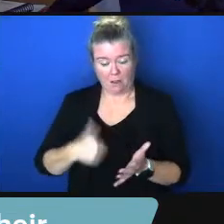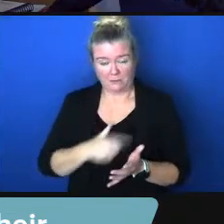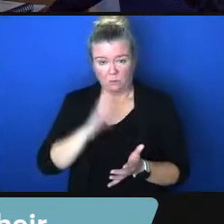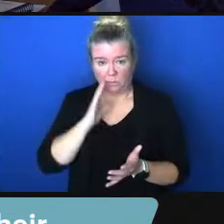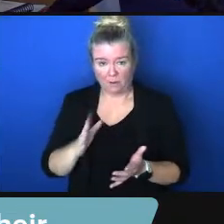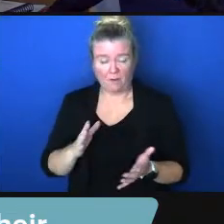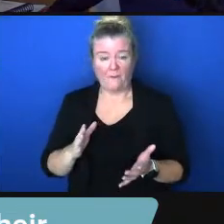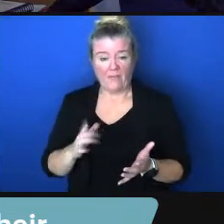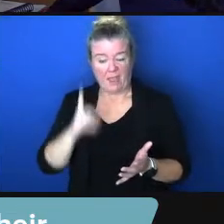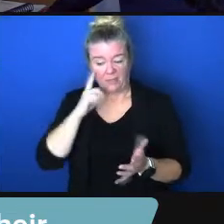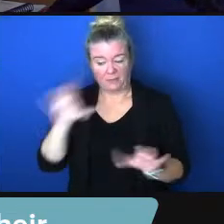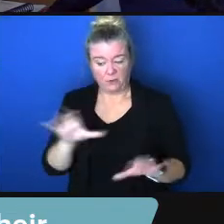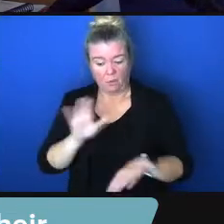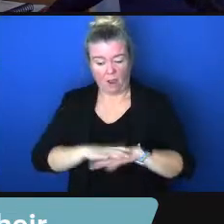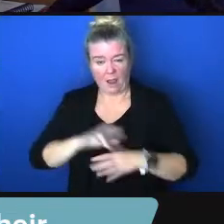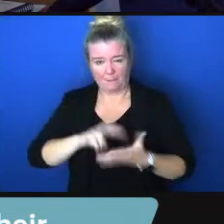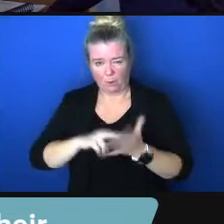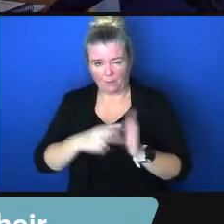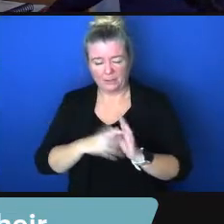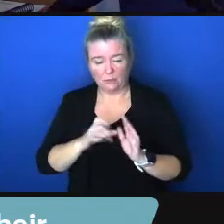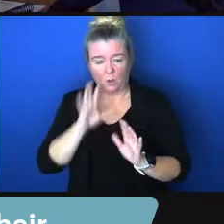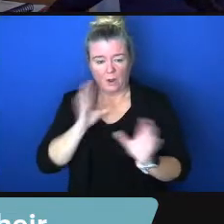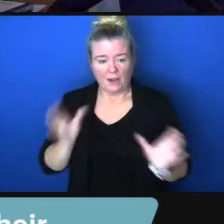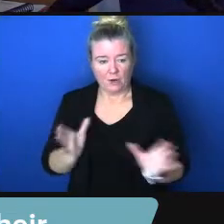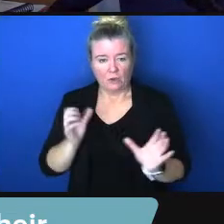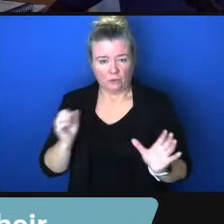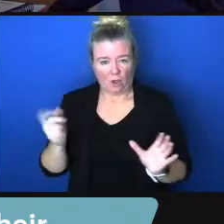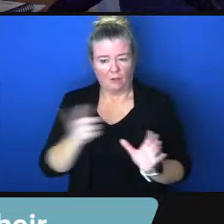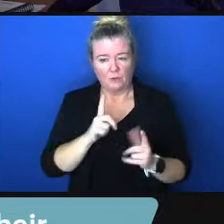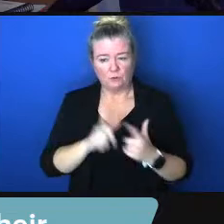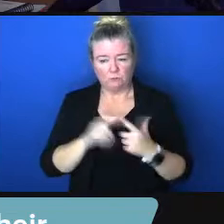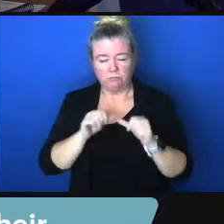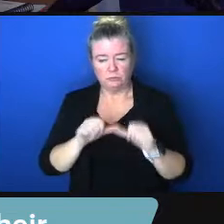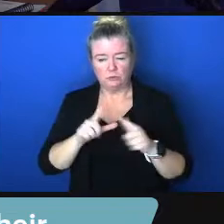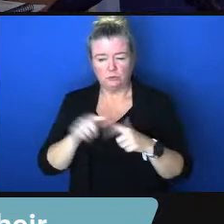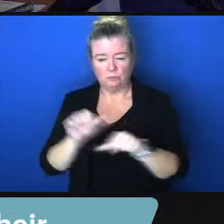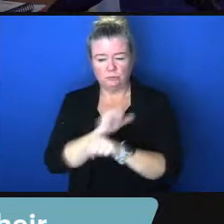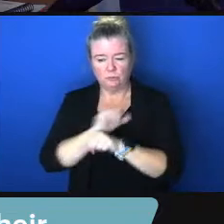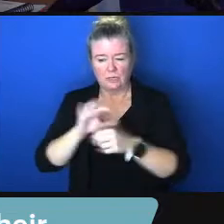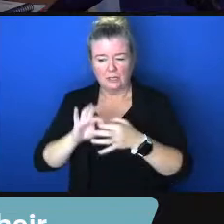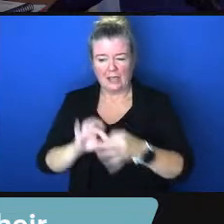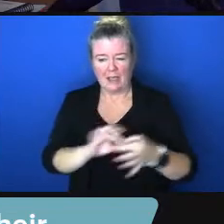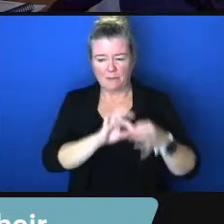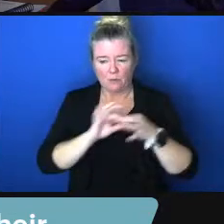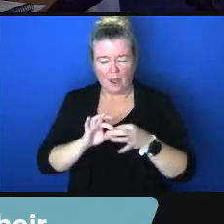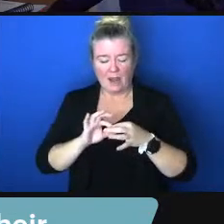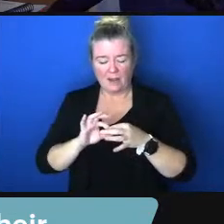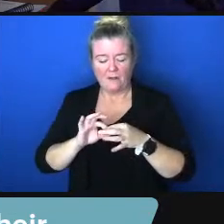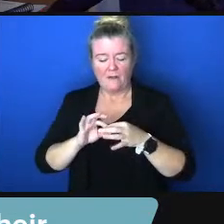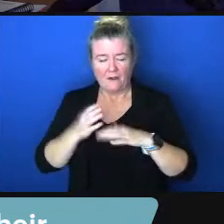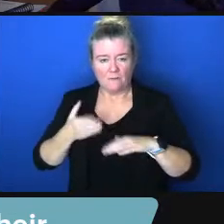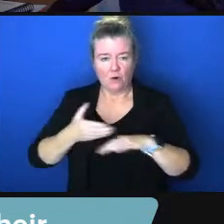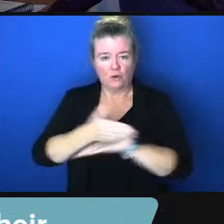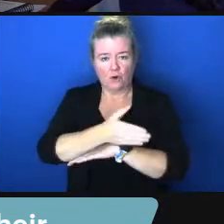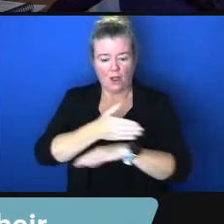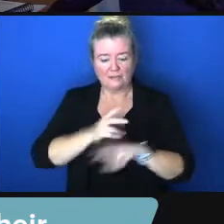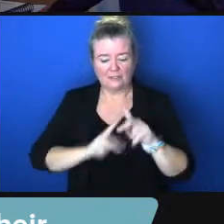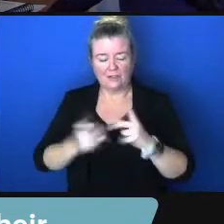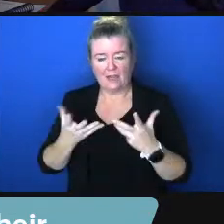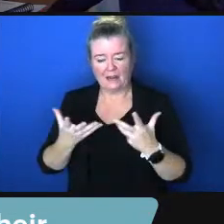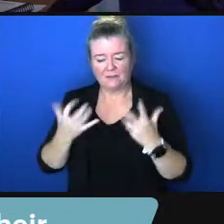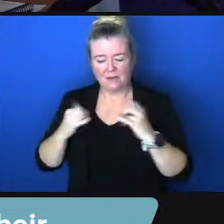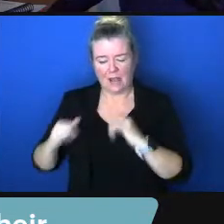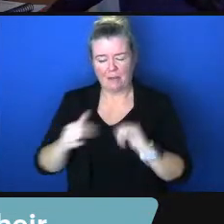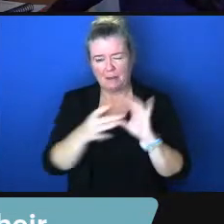think done on purpose. So I would just encourage you all to continue to collaborate across sectors. There's a lot of common messages, and